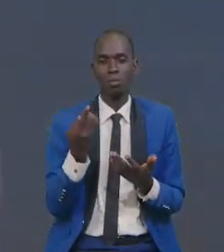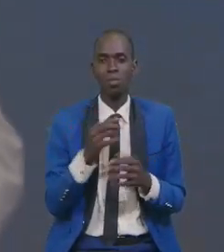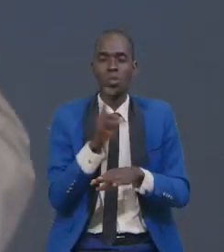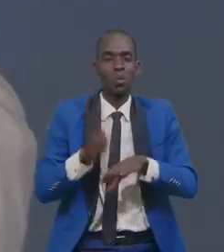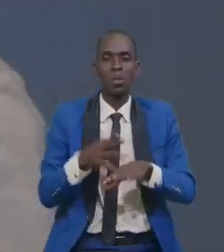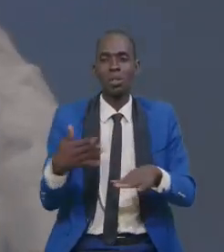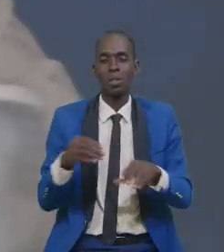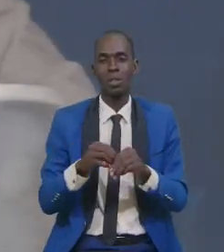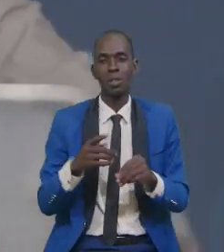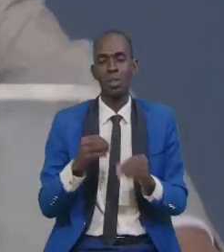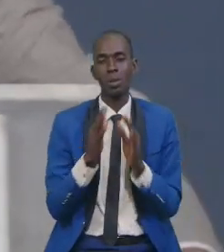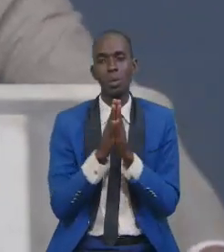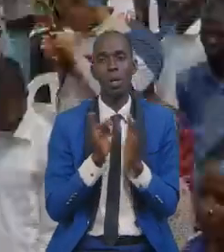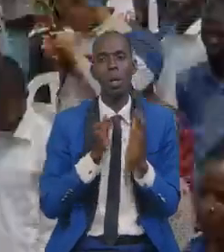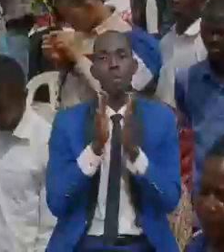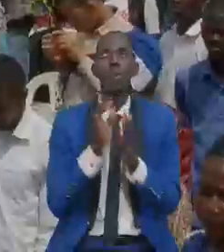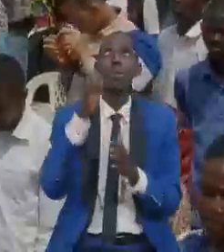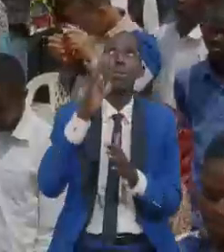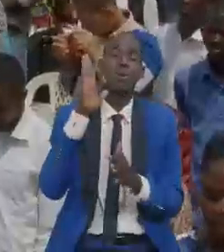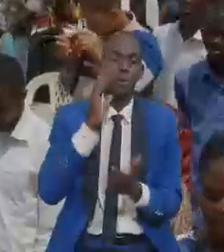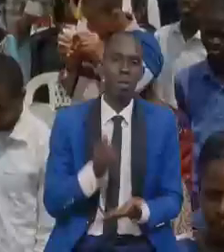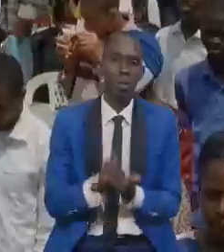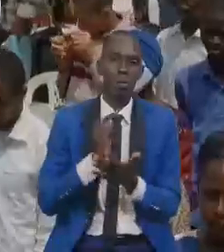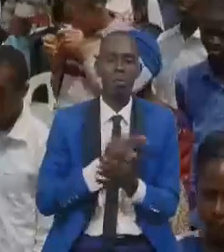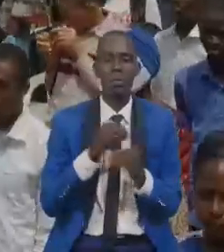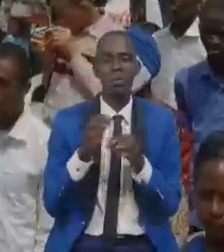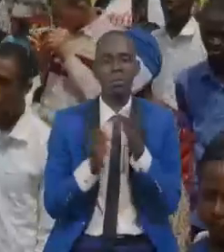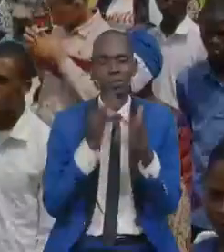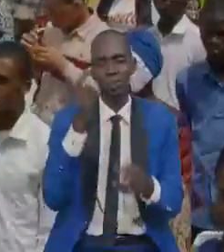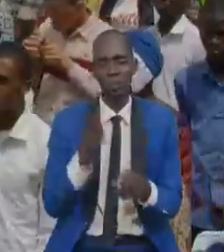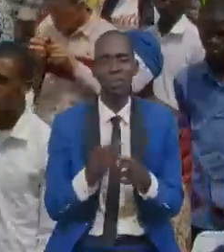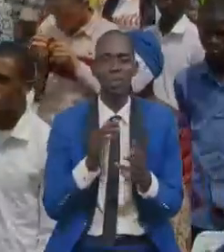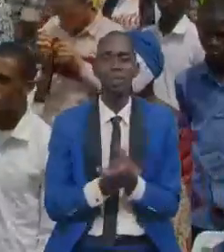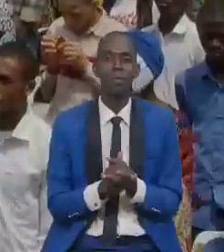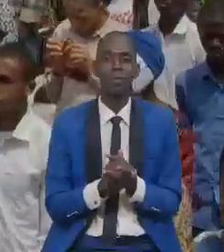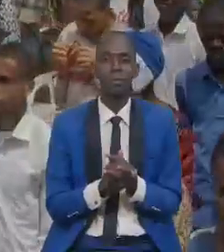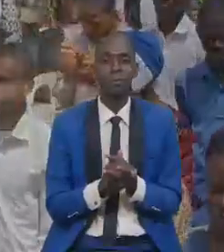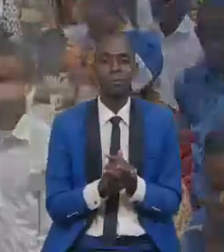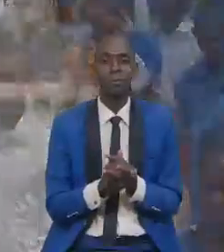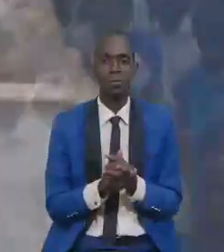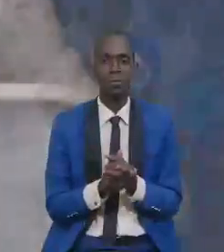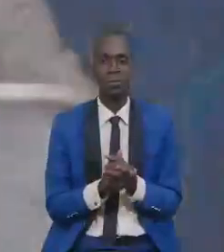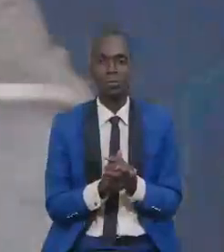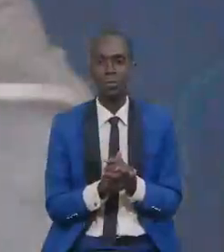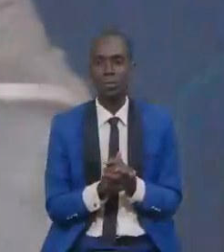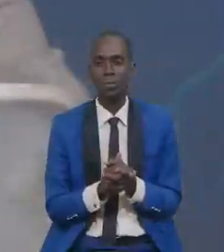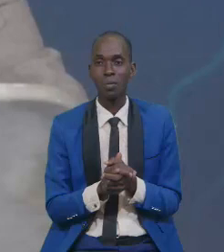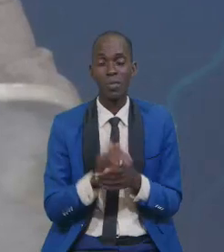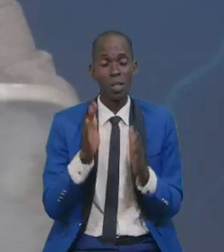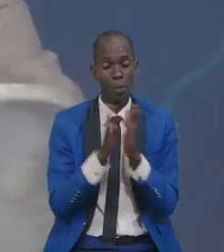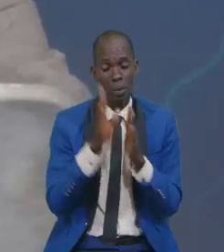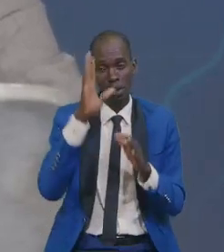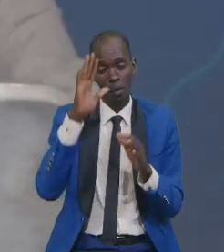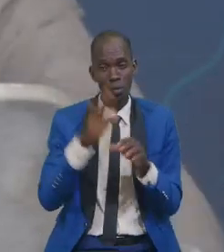Lord will help us in Jesus' name. A praying man is a powerful man. A praying church